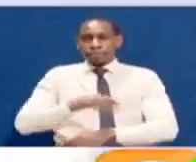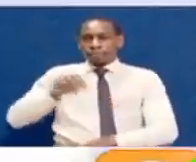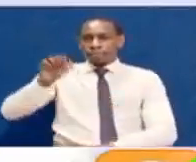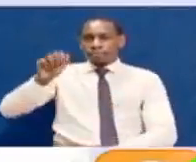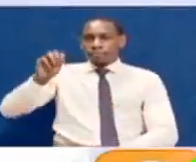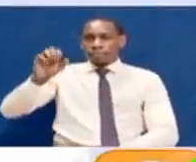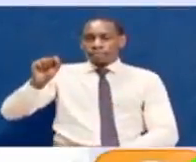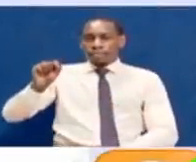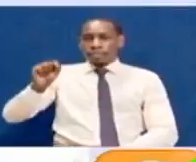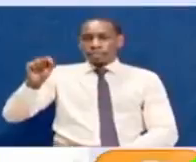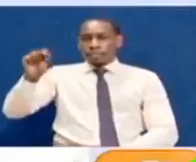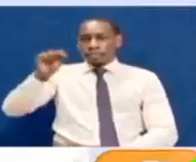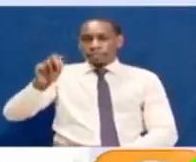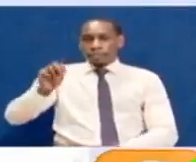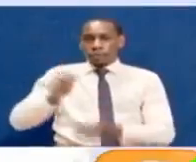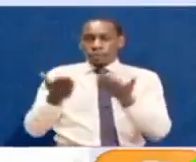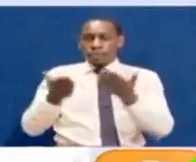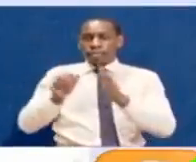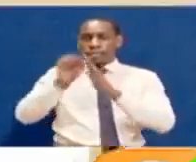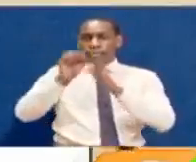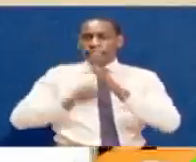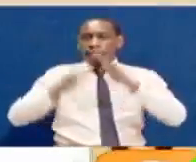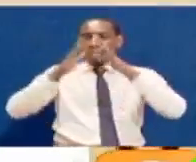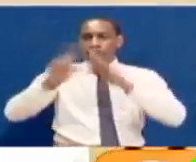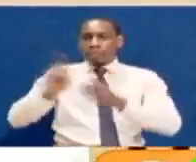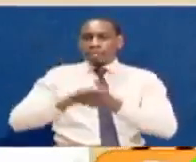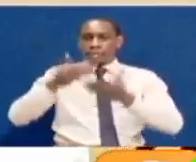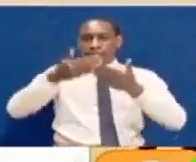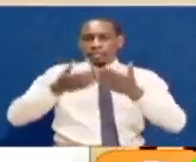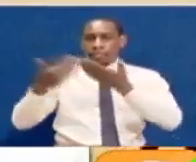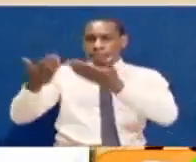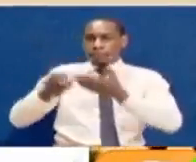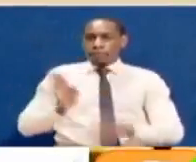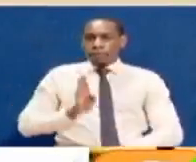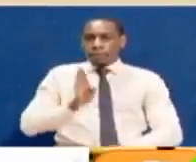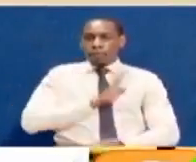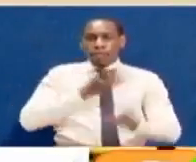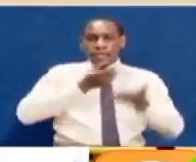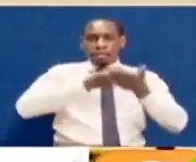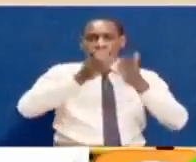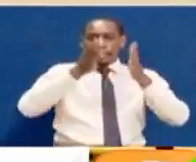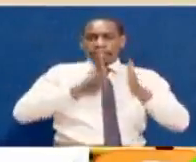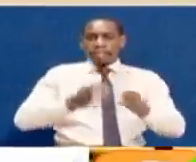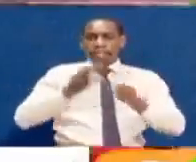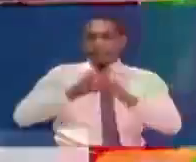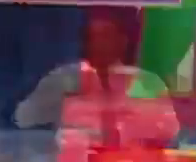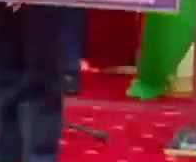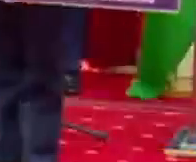at State House, Nairobi. The cheque was received by the Board Secretary, Kennedy Kihara.